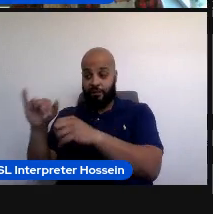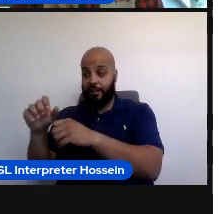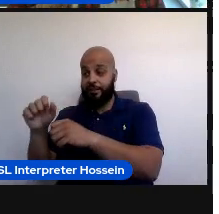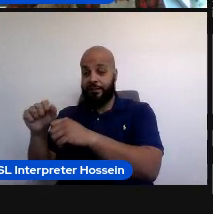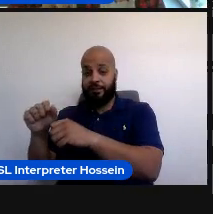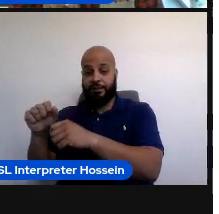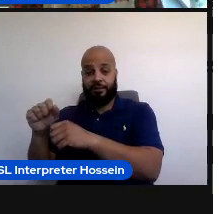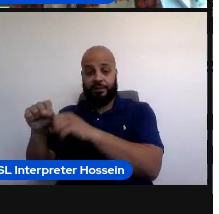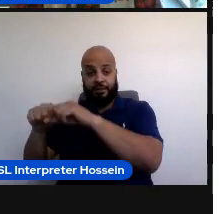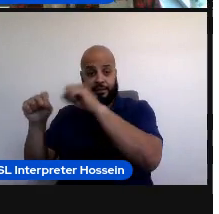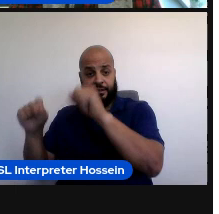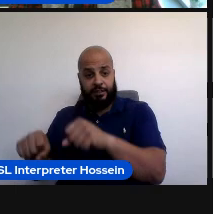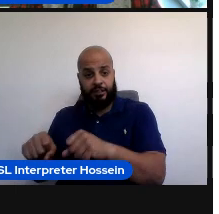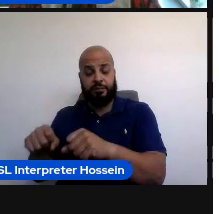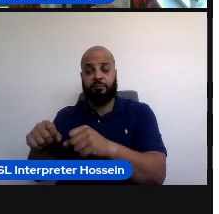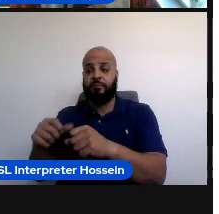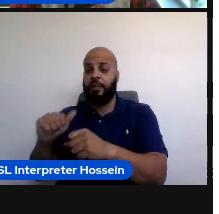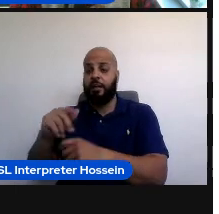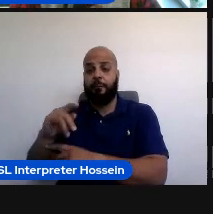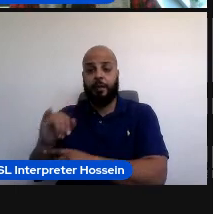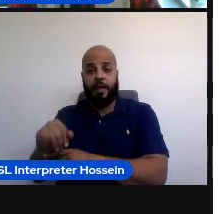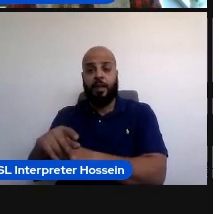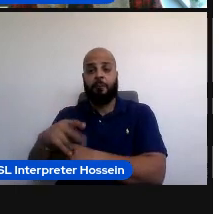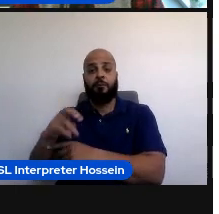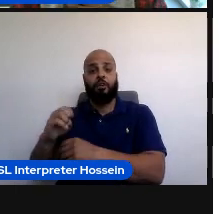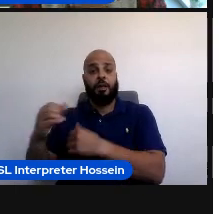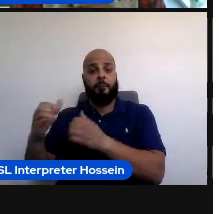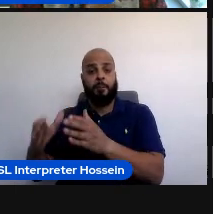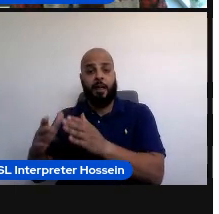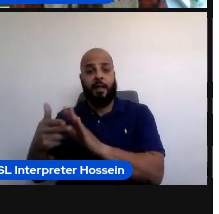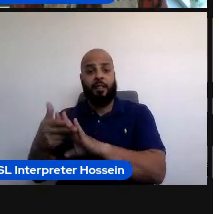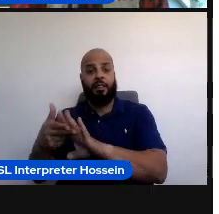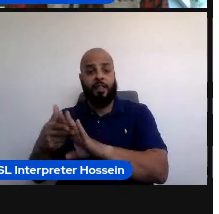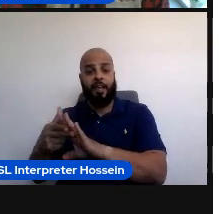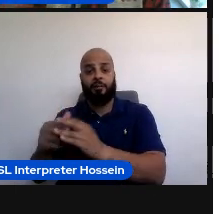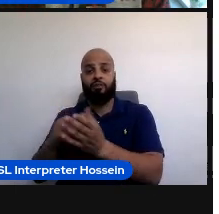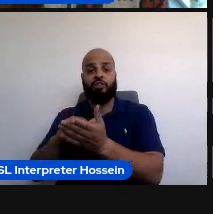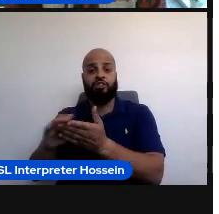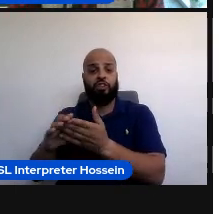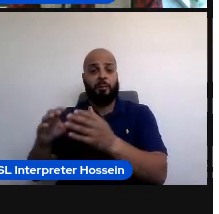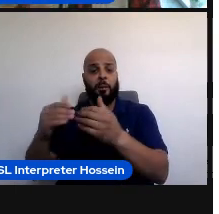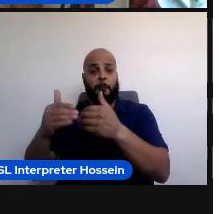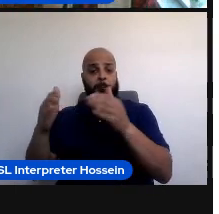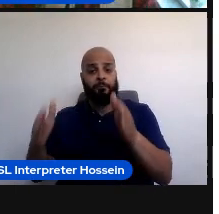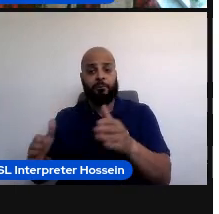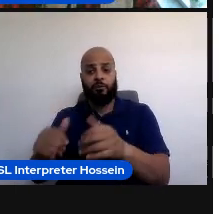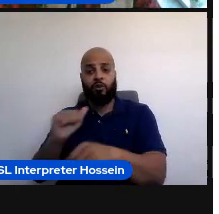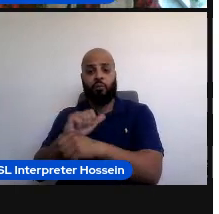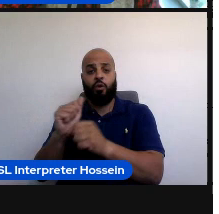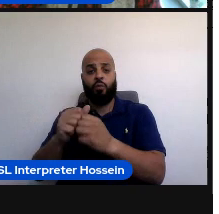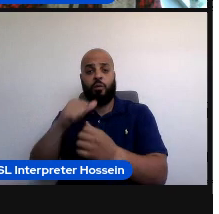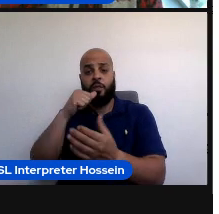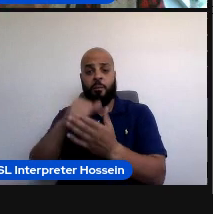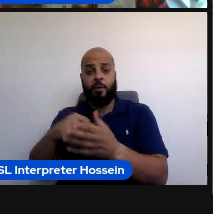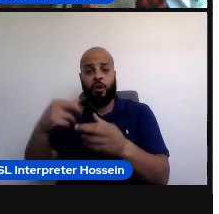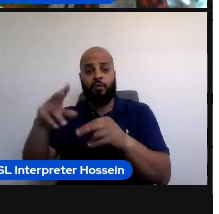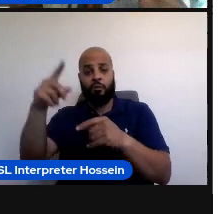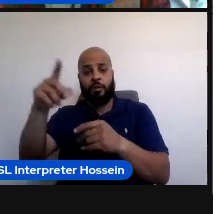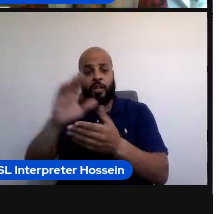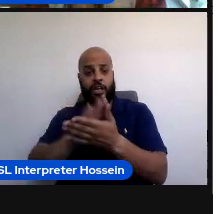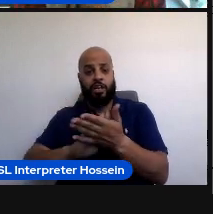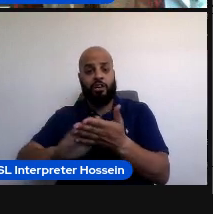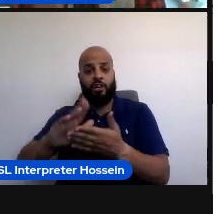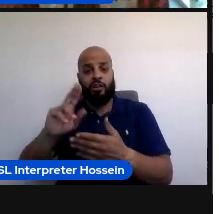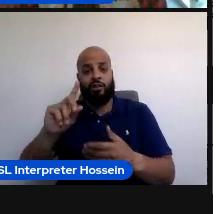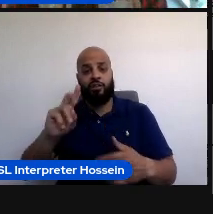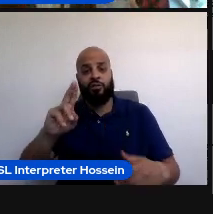and having, prepackaged labels and shipping containers, working with the mailroom at the college in Duluth. All of